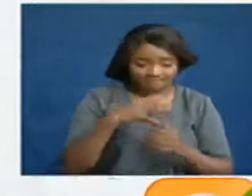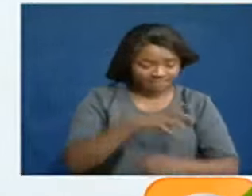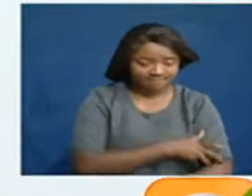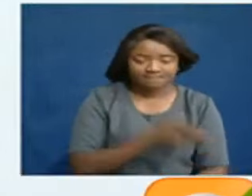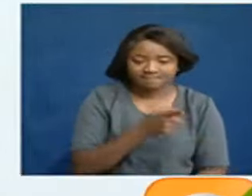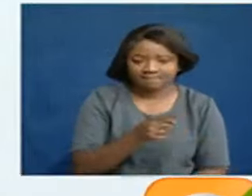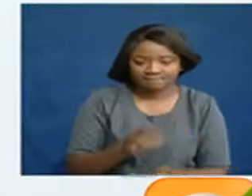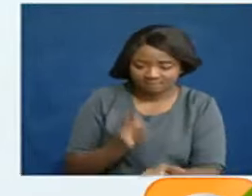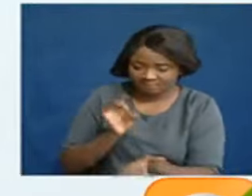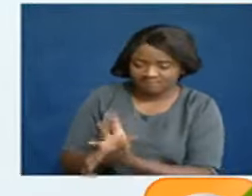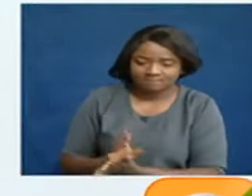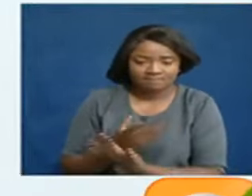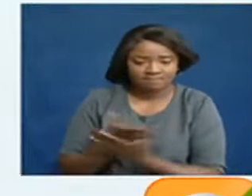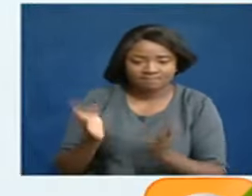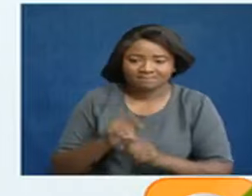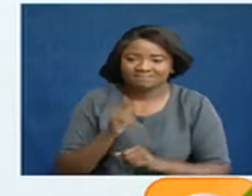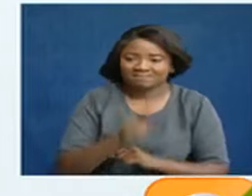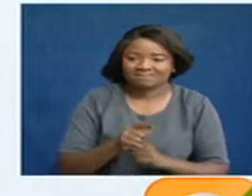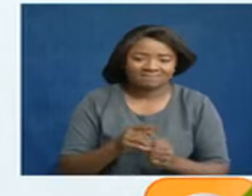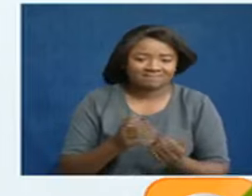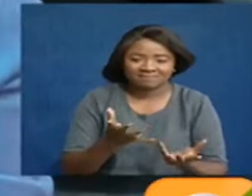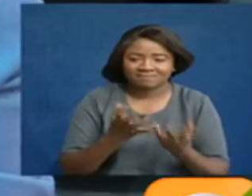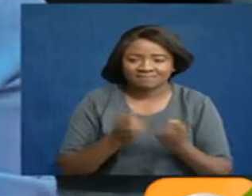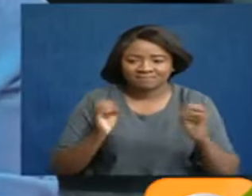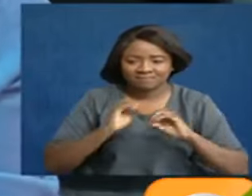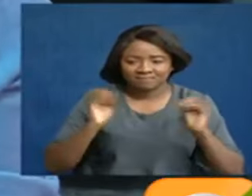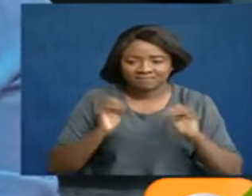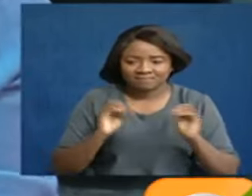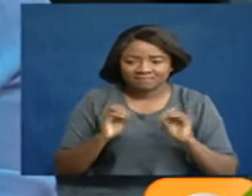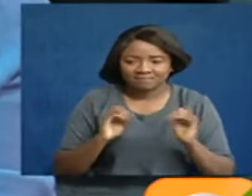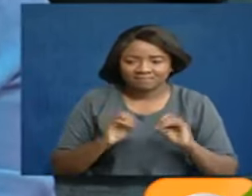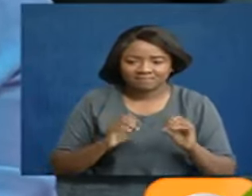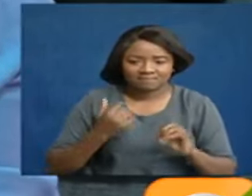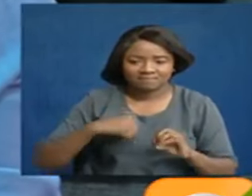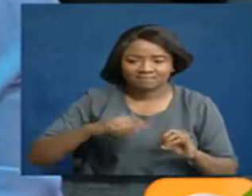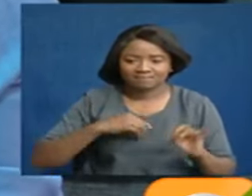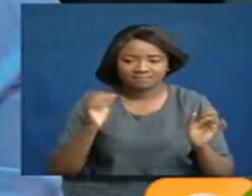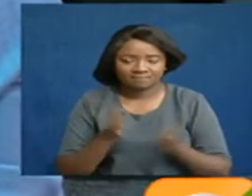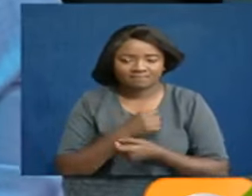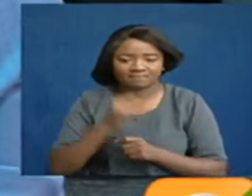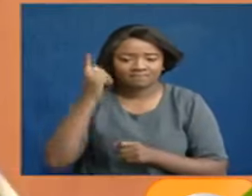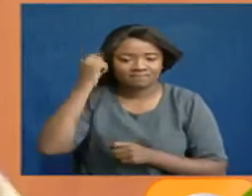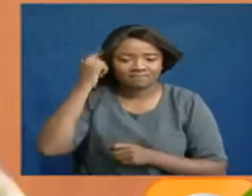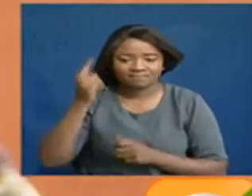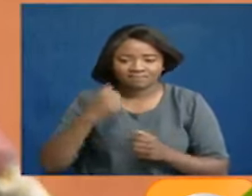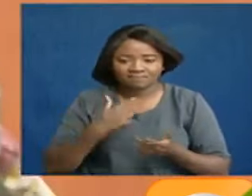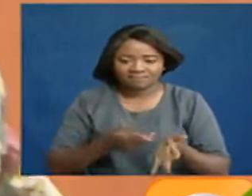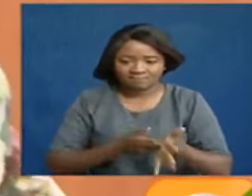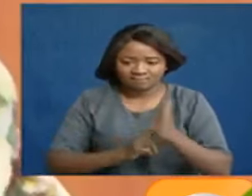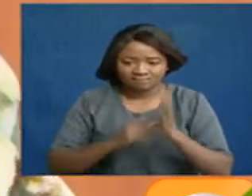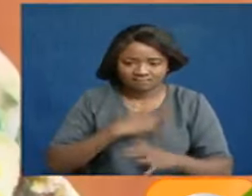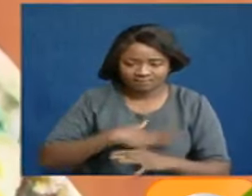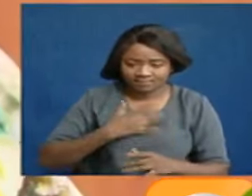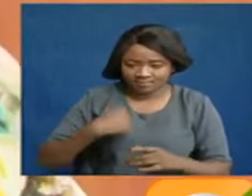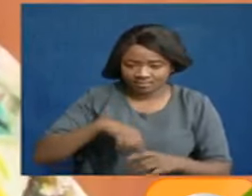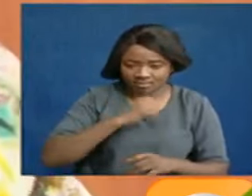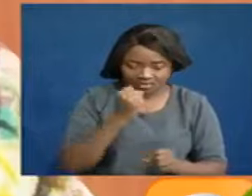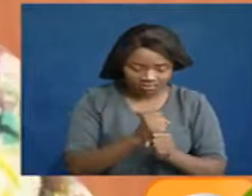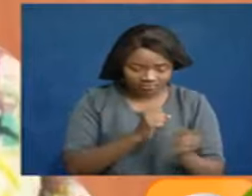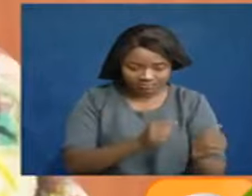is extrem end we shouldn't be desire Desiring even or imagining to do so I request that we work together to